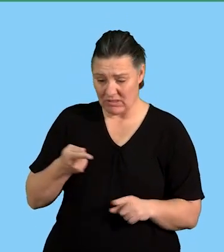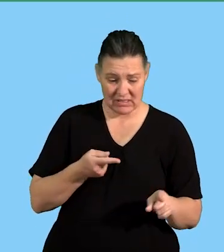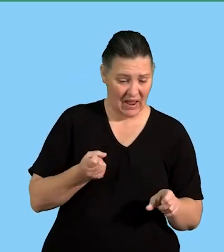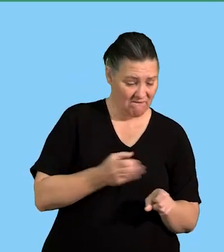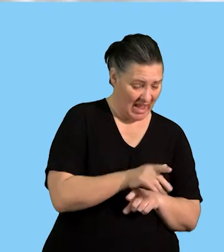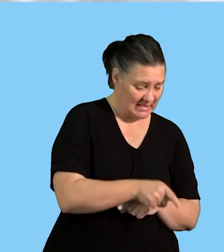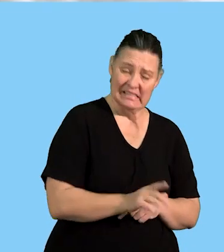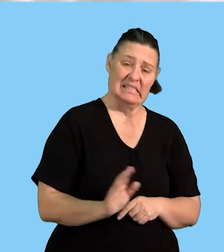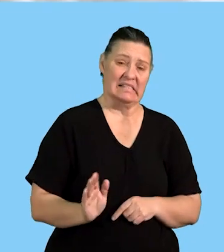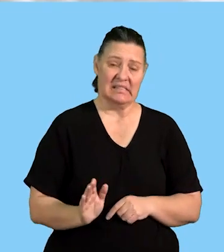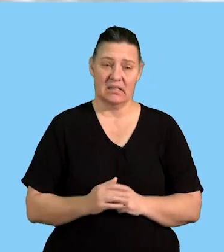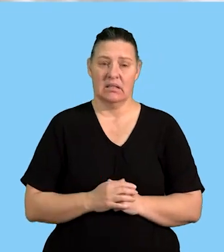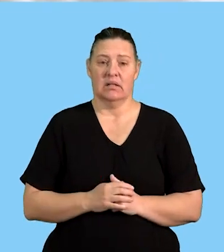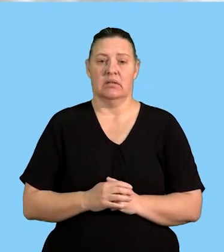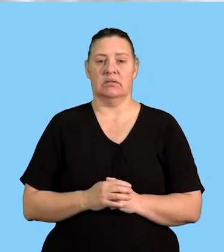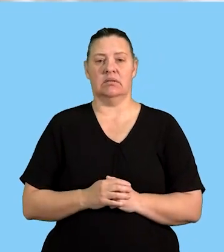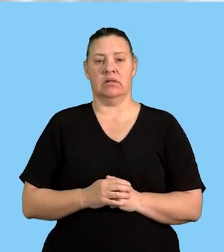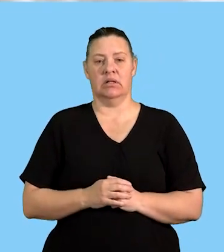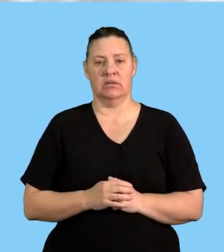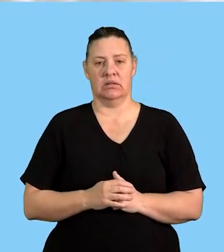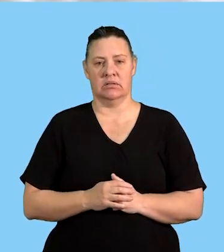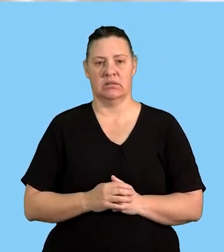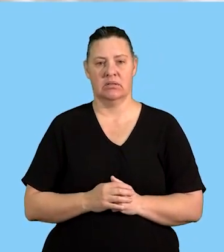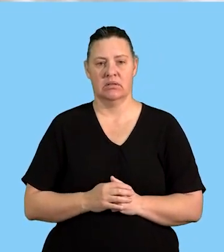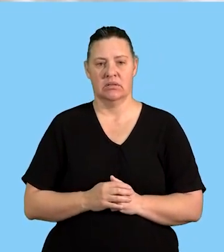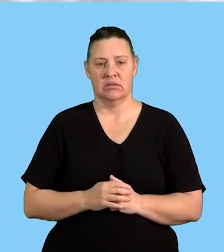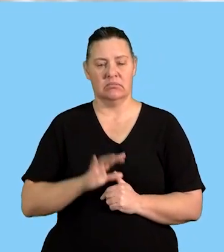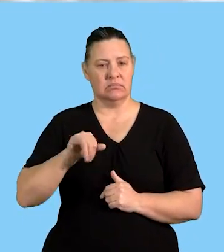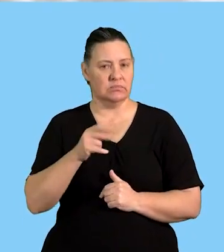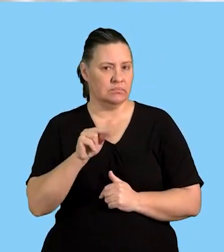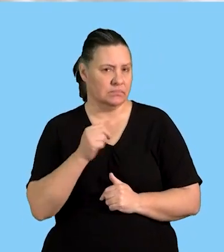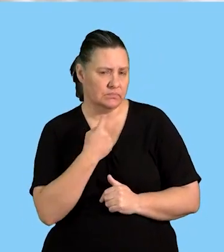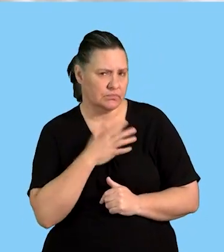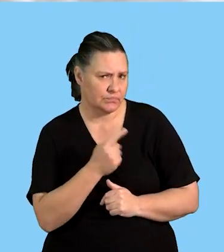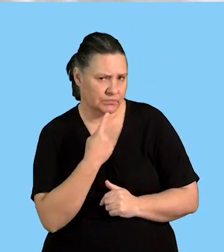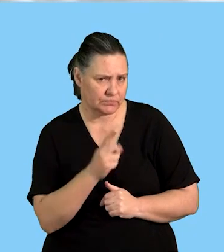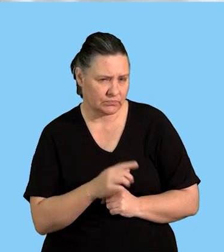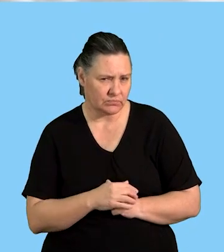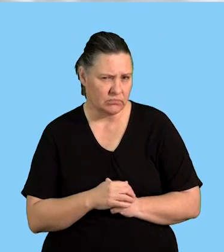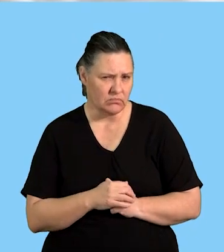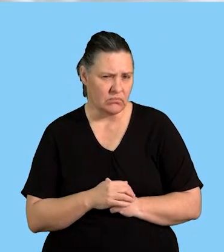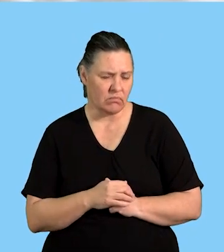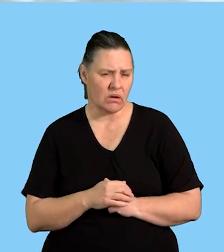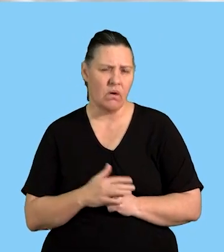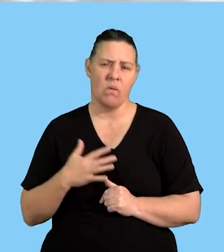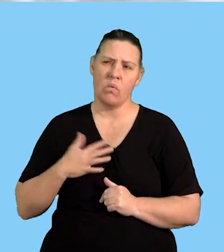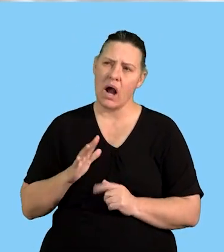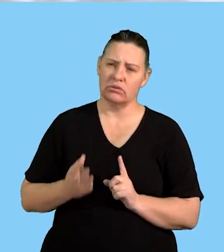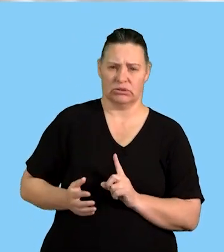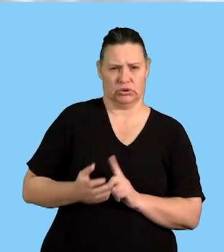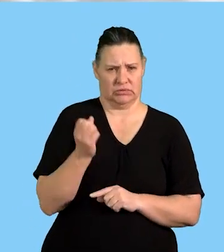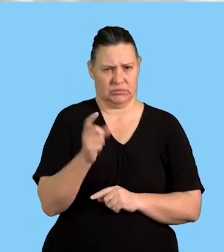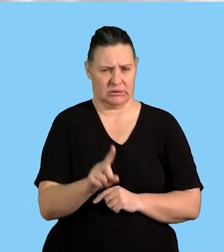services. Let us think about it. What is John trying to say here? Or what is John trying